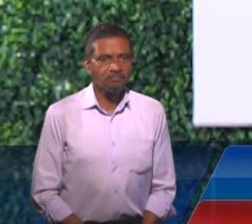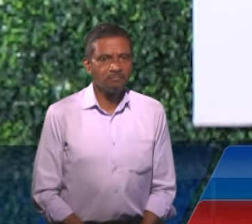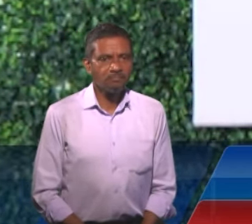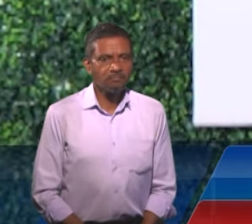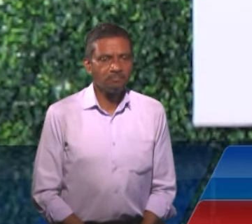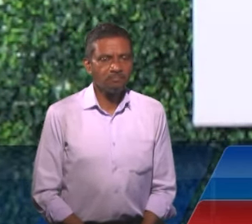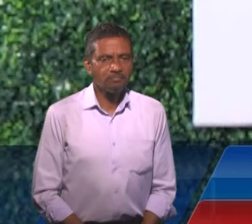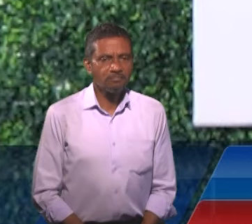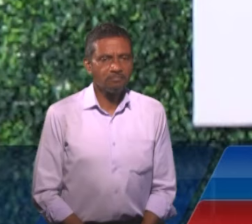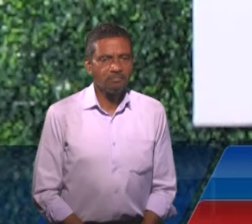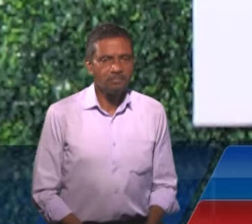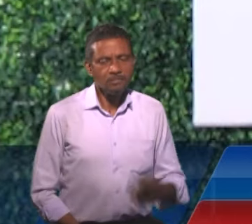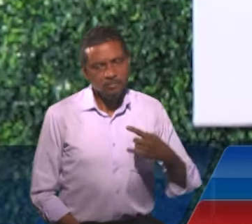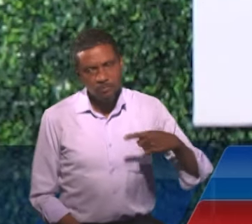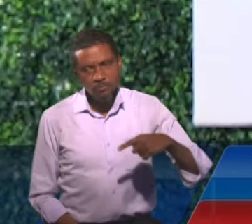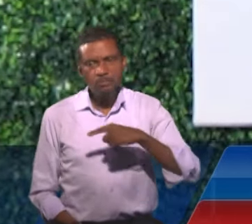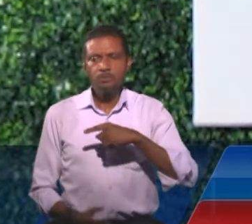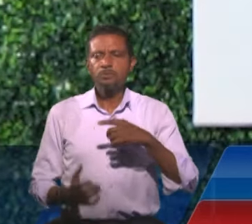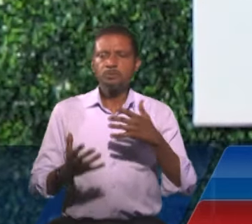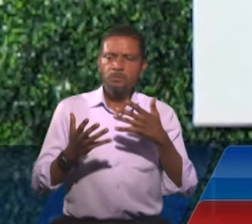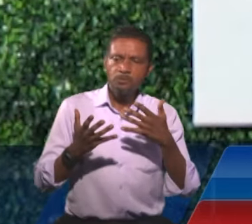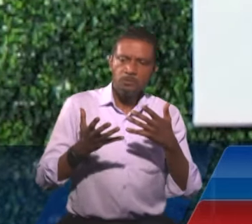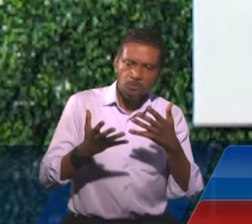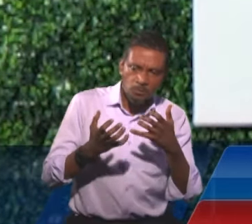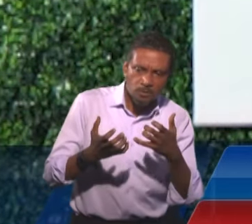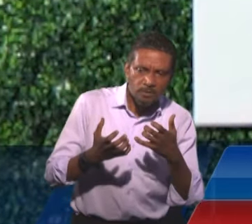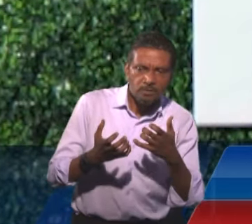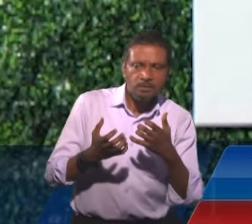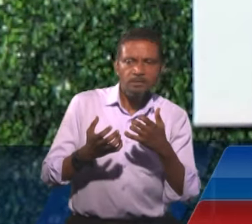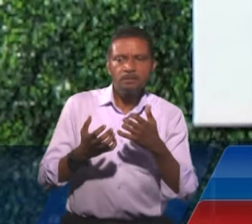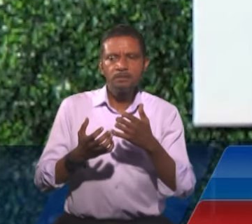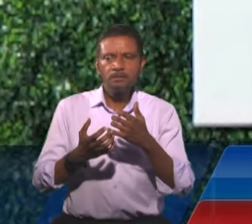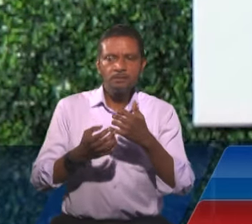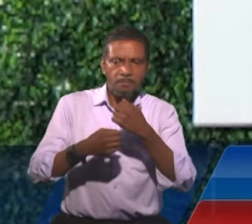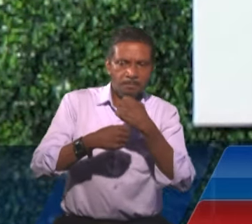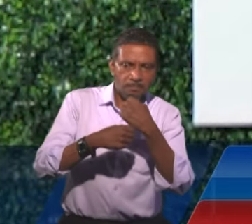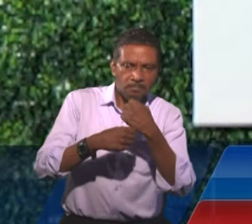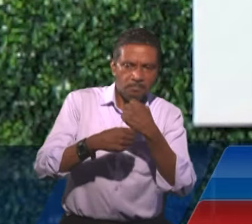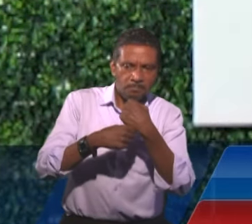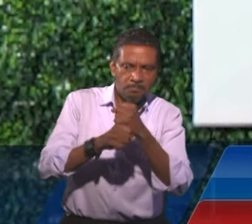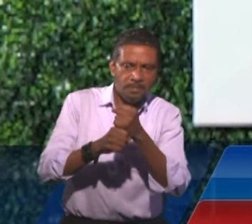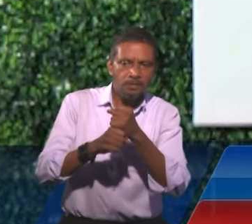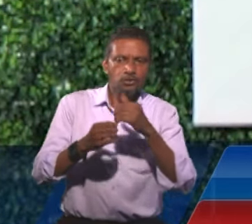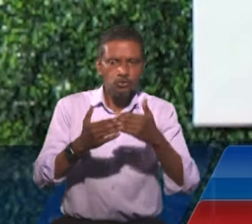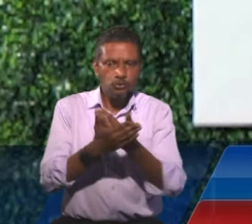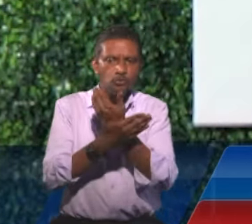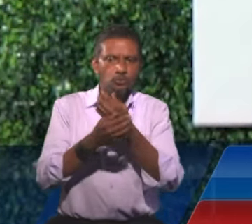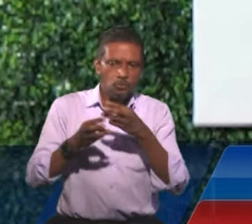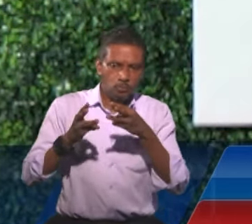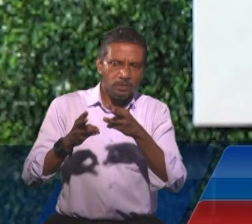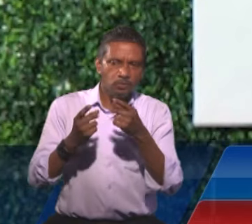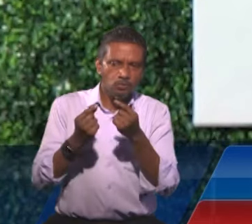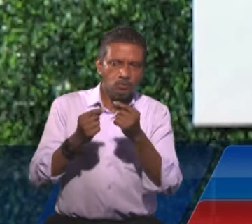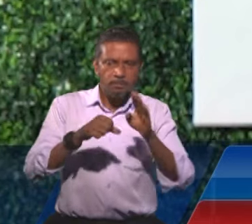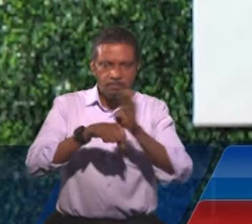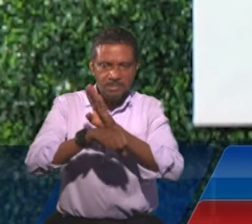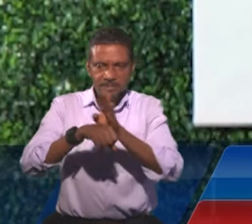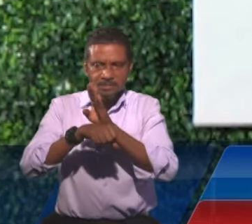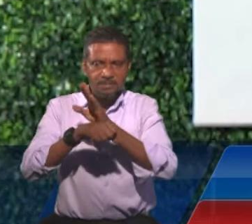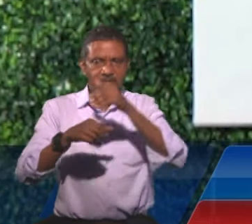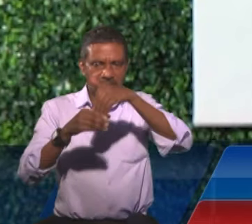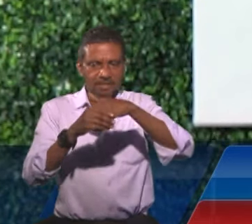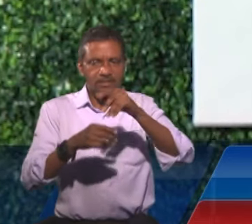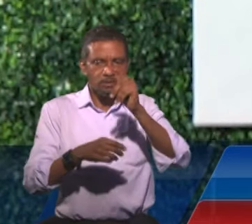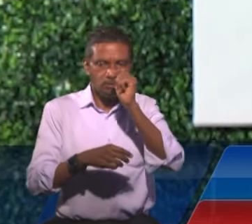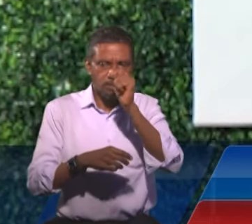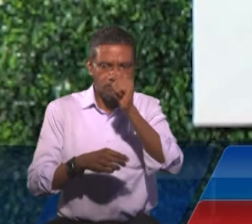To really nurture and to create a new way of doing business in Tobago, nurturing talent and really creating new innovative ways